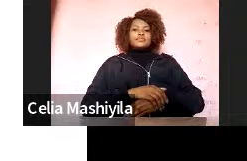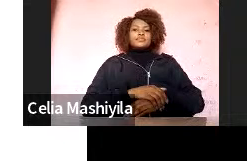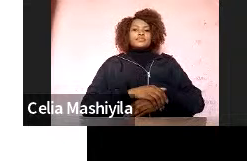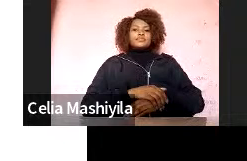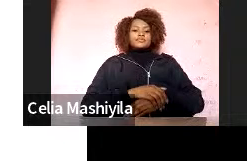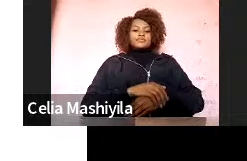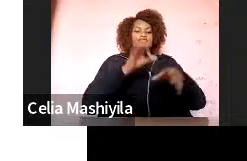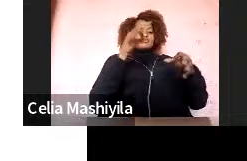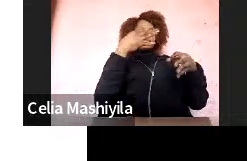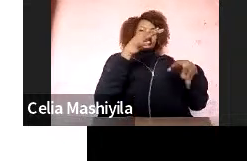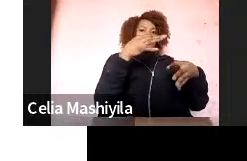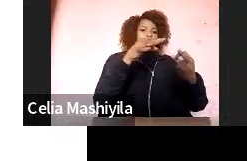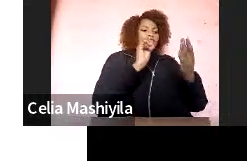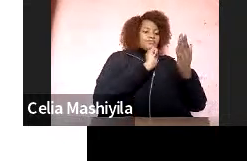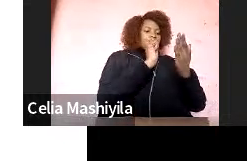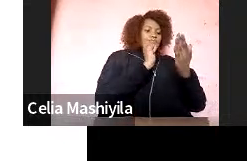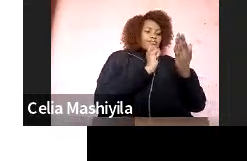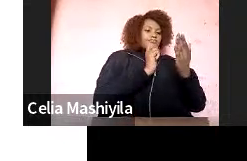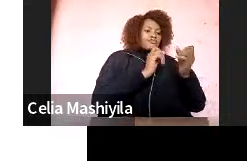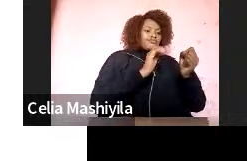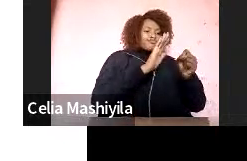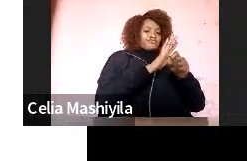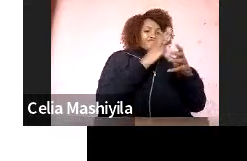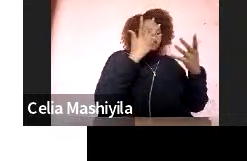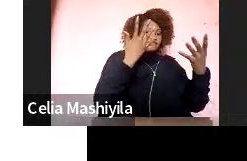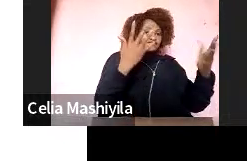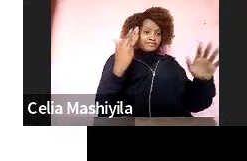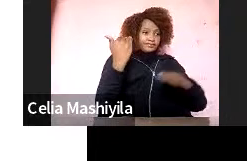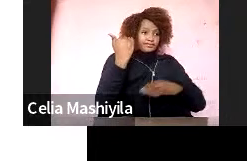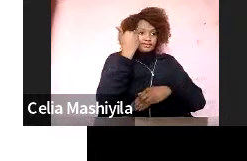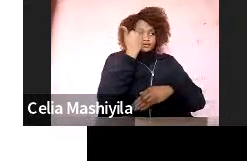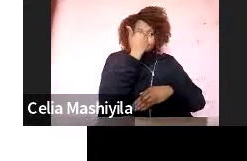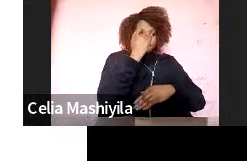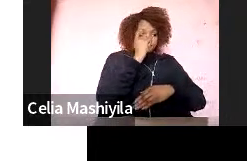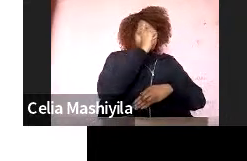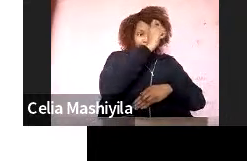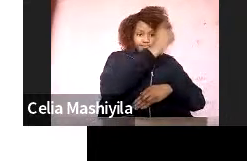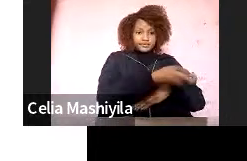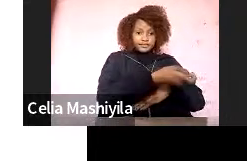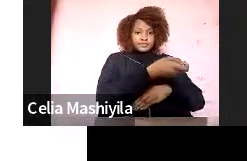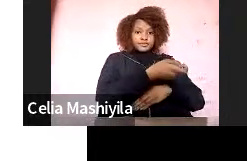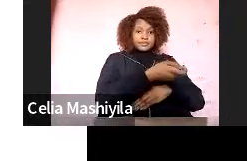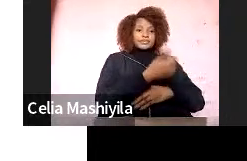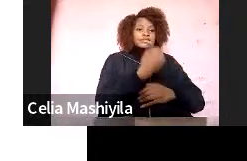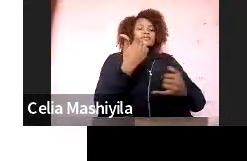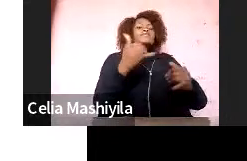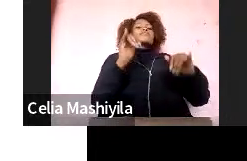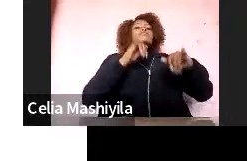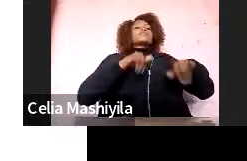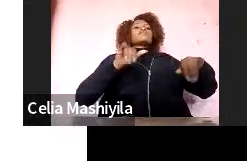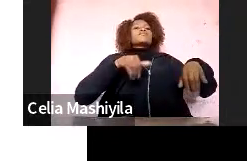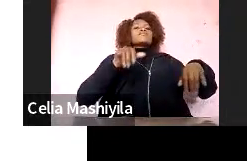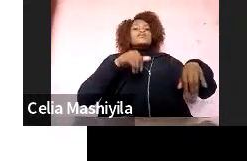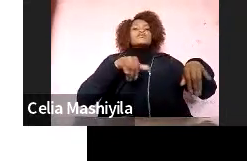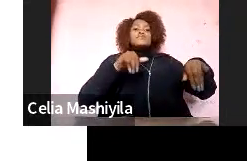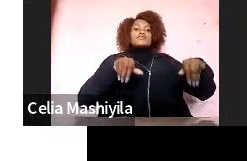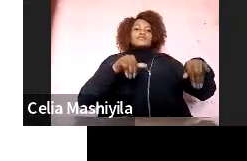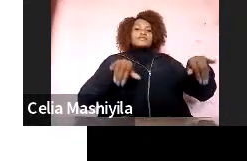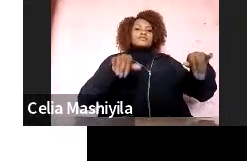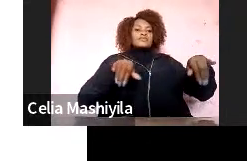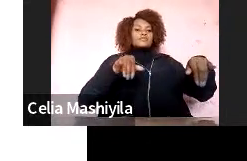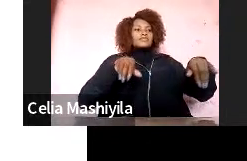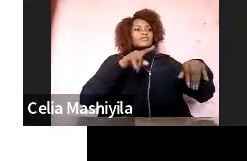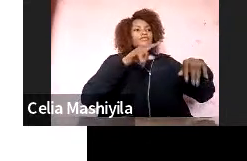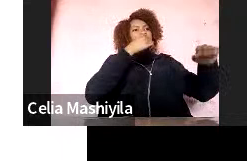form to appropriate appeal committee, and then you are pursuing your dispute.